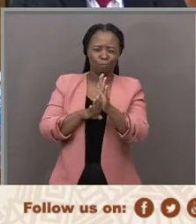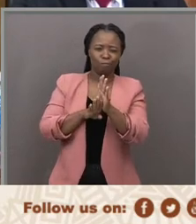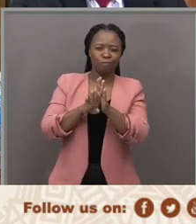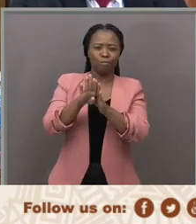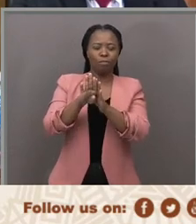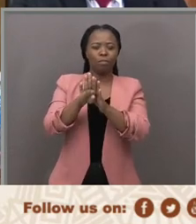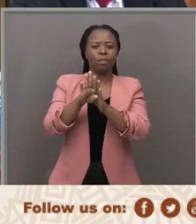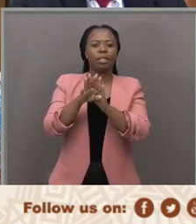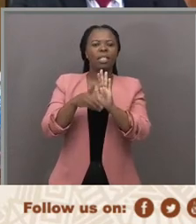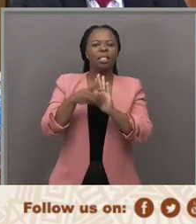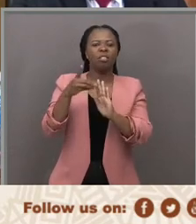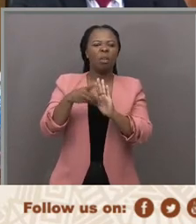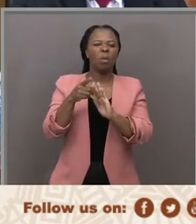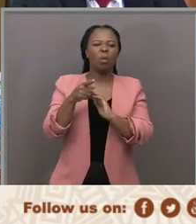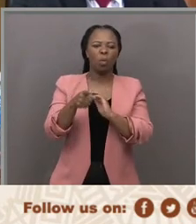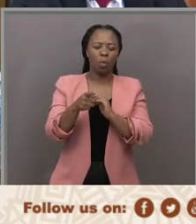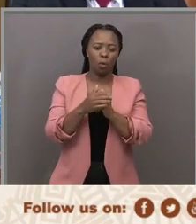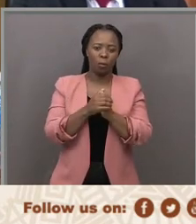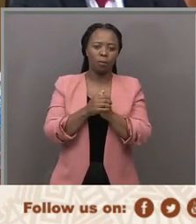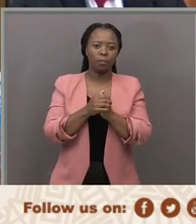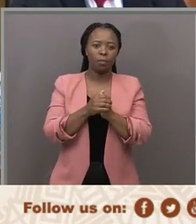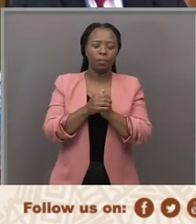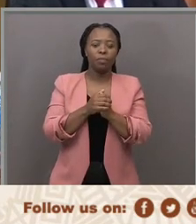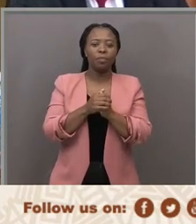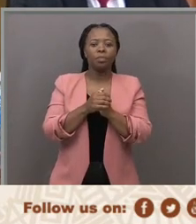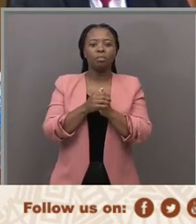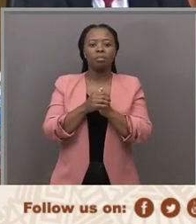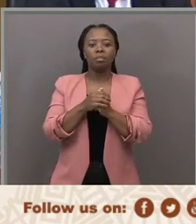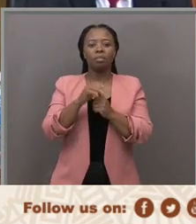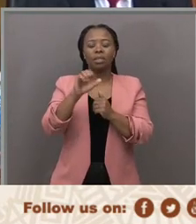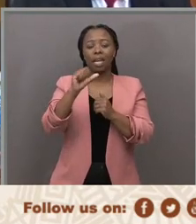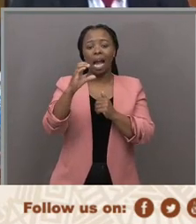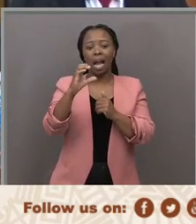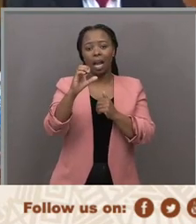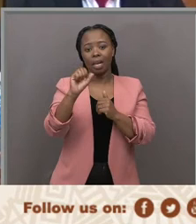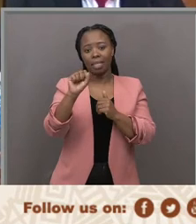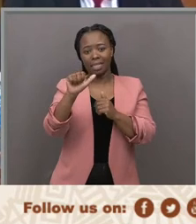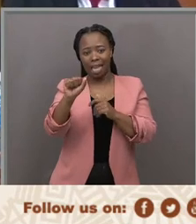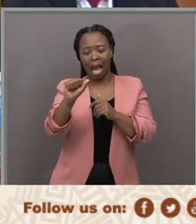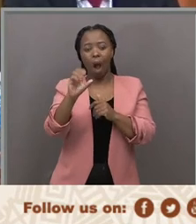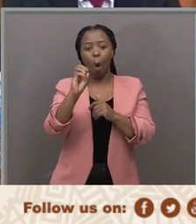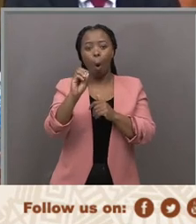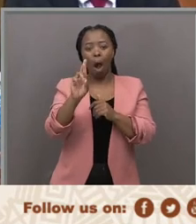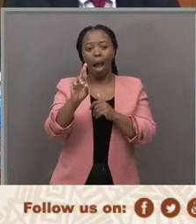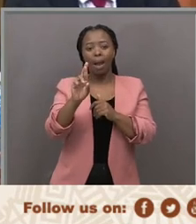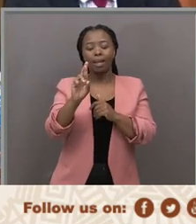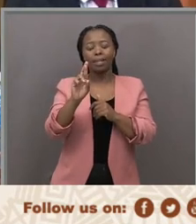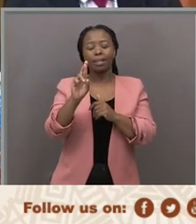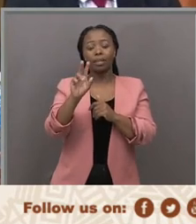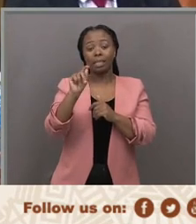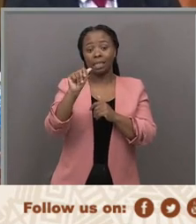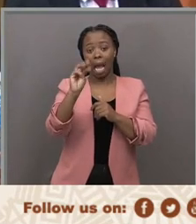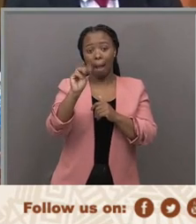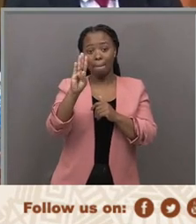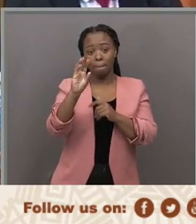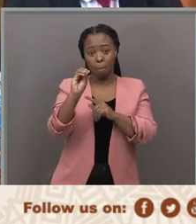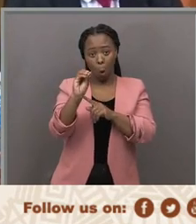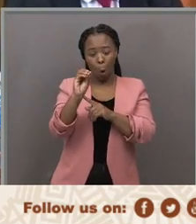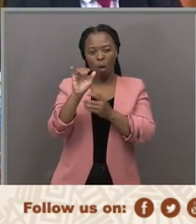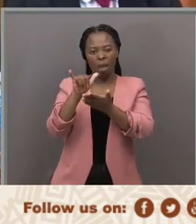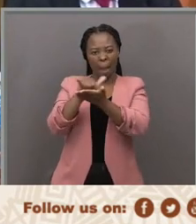development by AXA. That's OR Tambo International Airport developments around there.